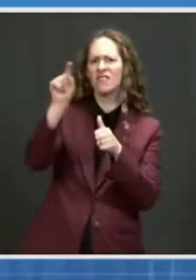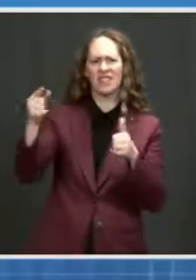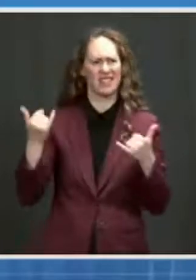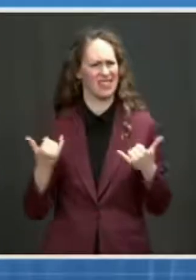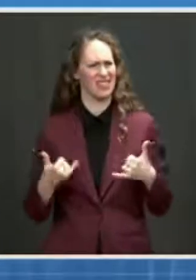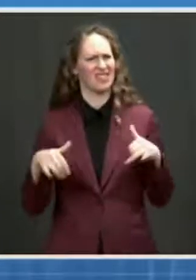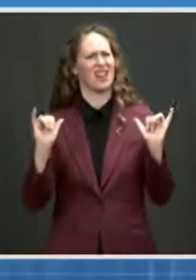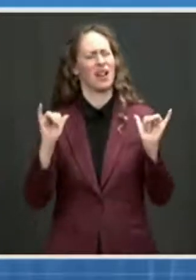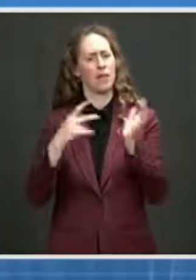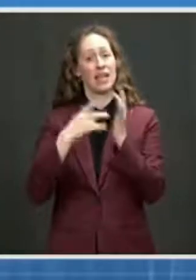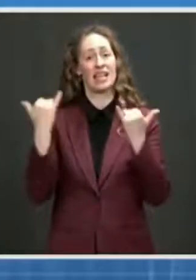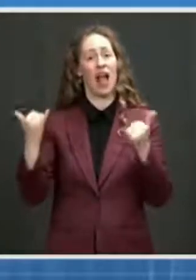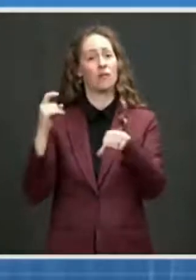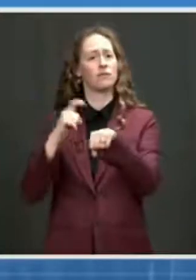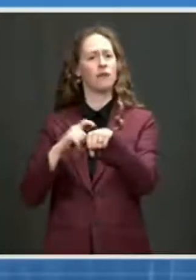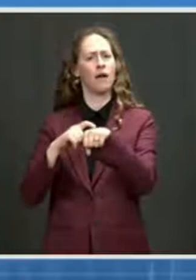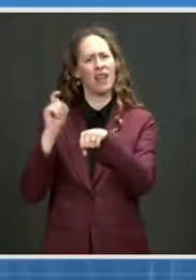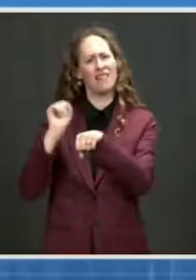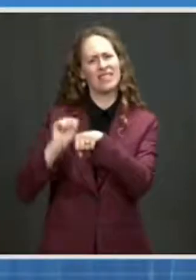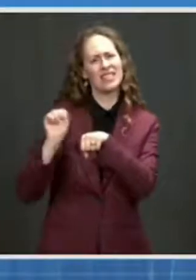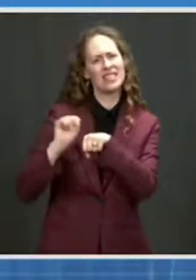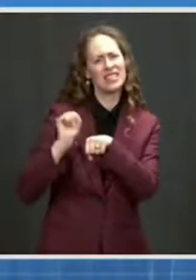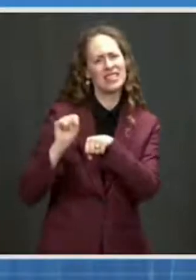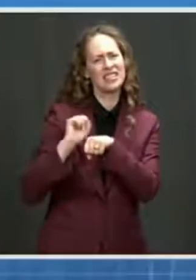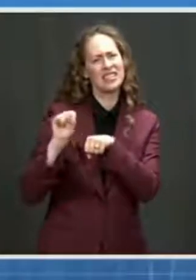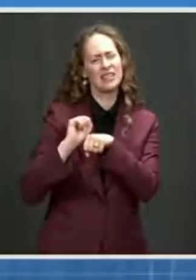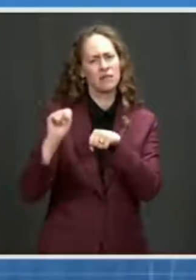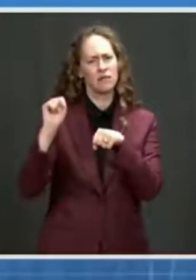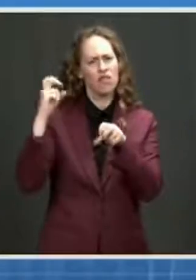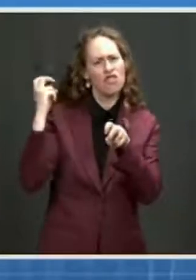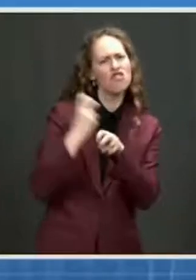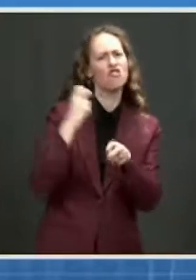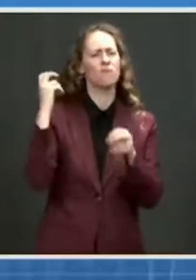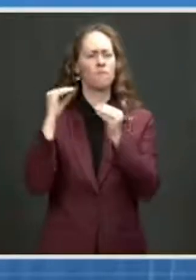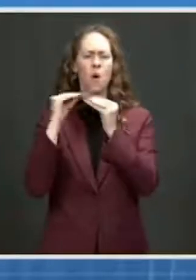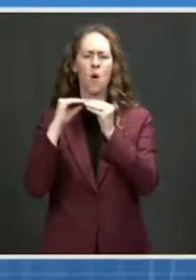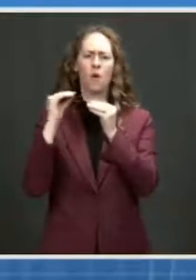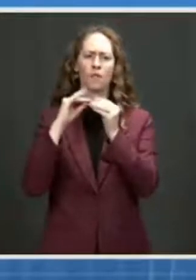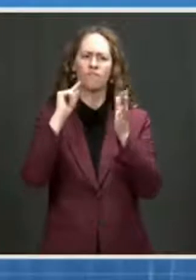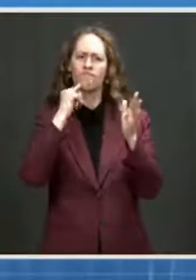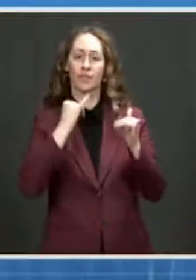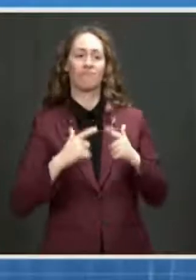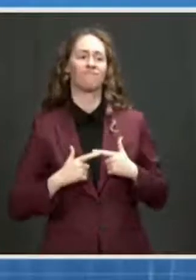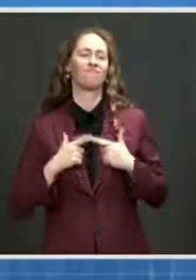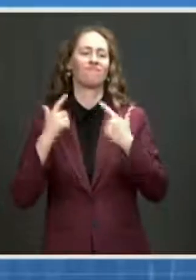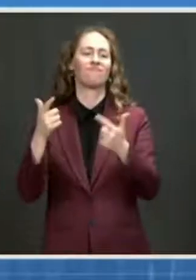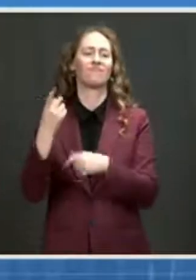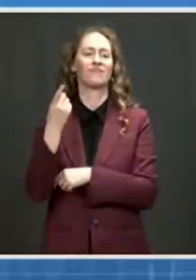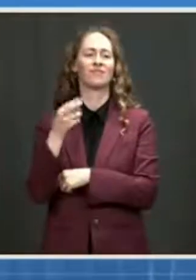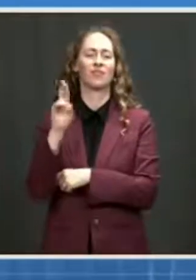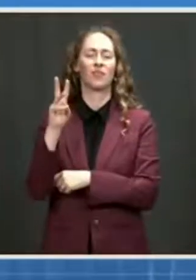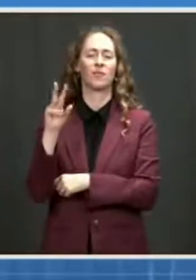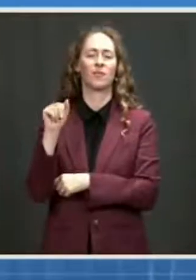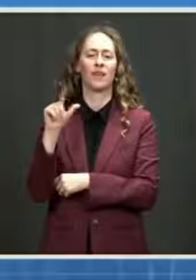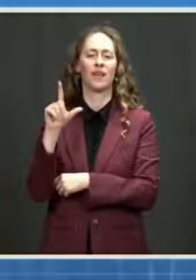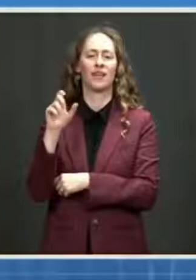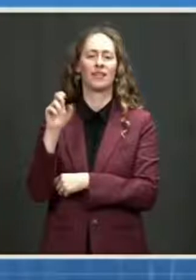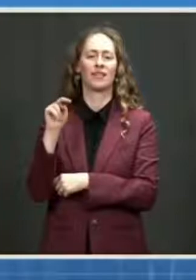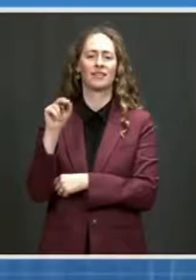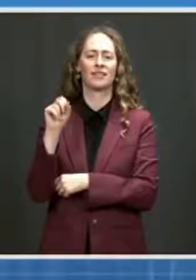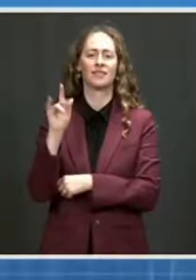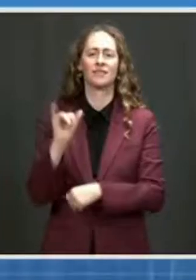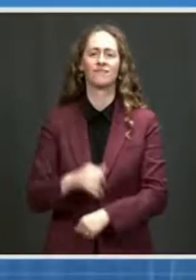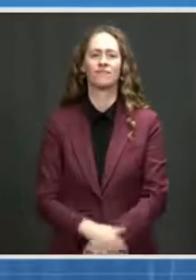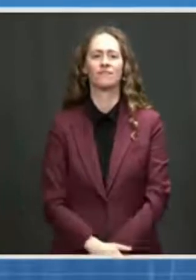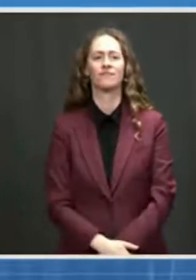mind that comes with being vaccinated. And with that, I'll turn it over to Dr. Walensky. Thank you, Andy. Please know you will be